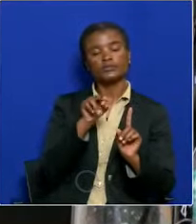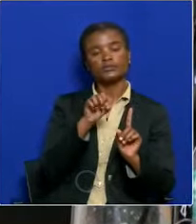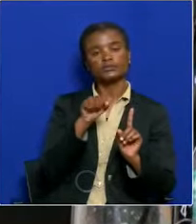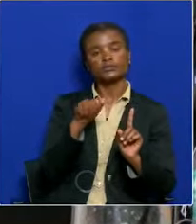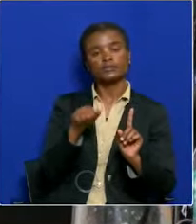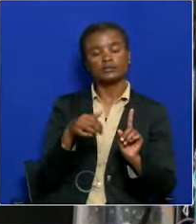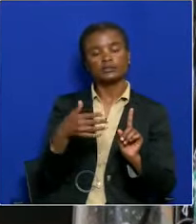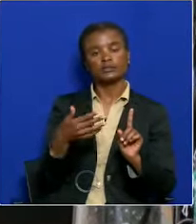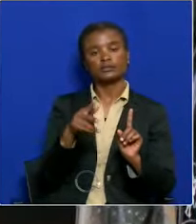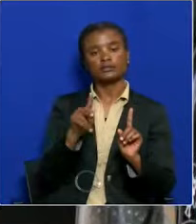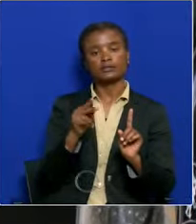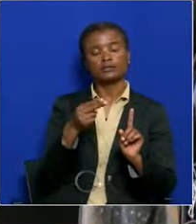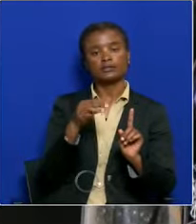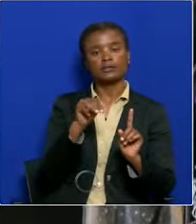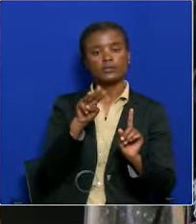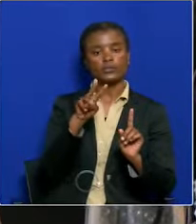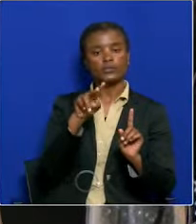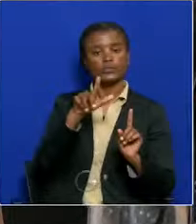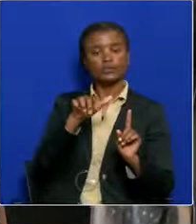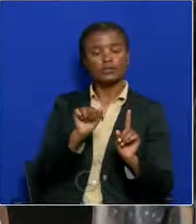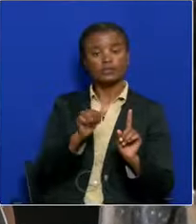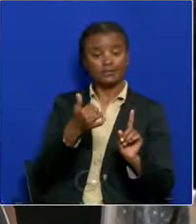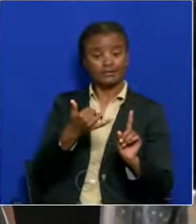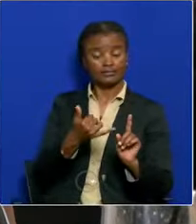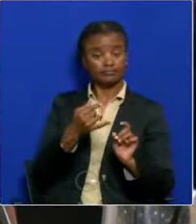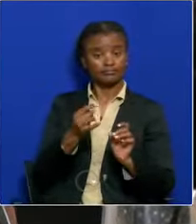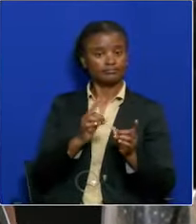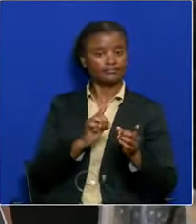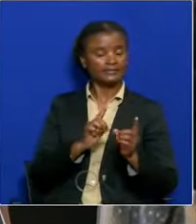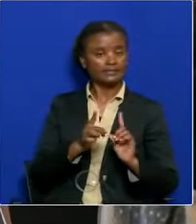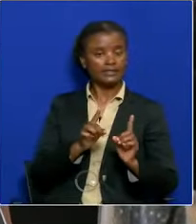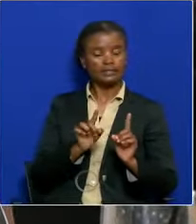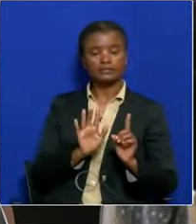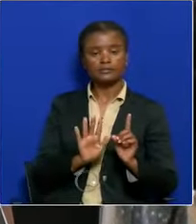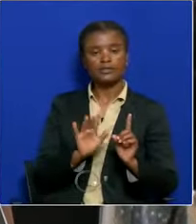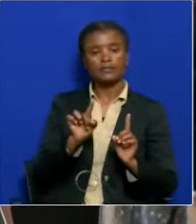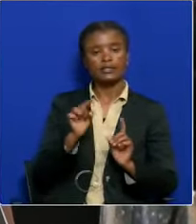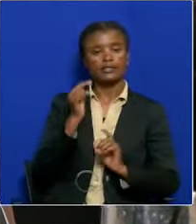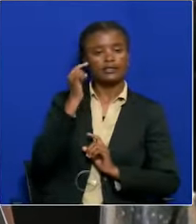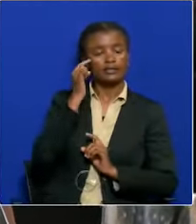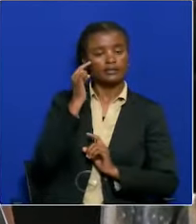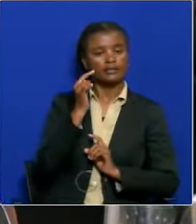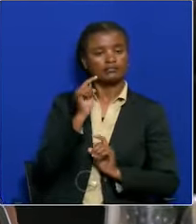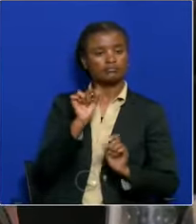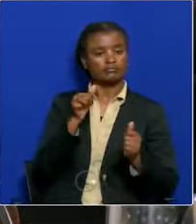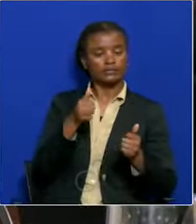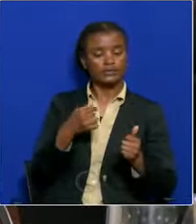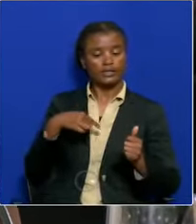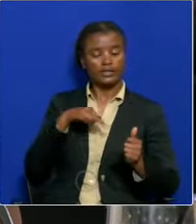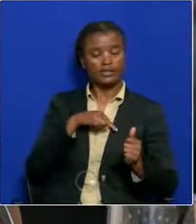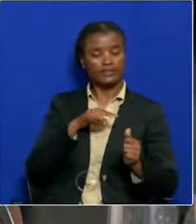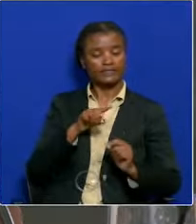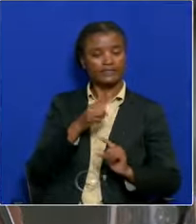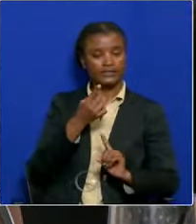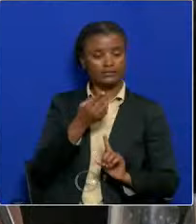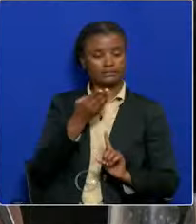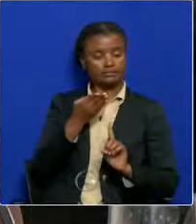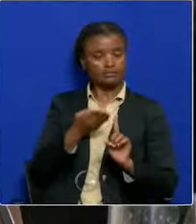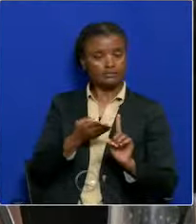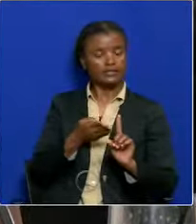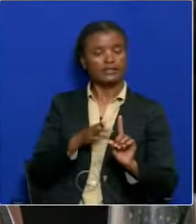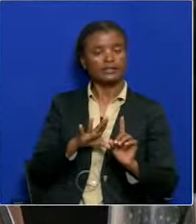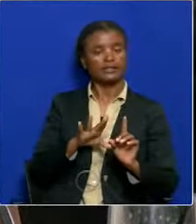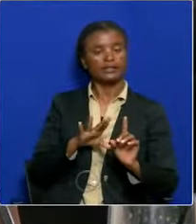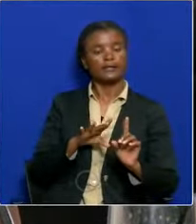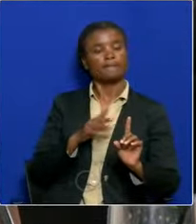think it makes more sense for us to look first at your relationship with Mr. Matlala,